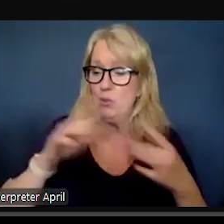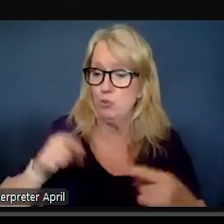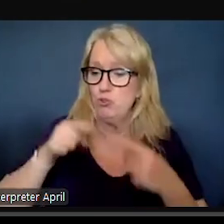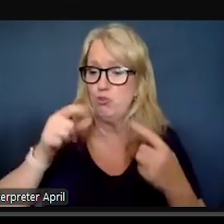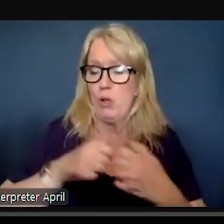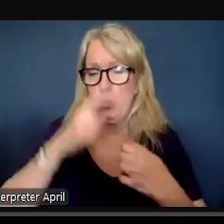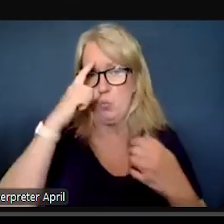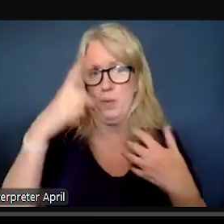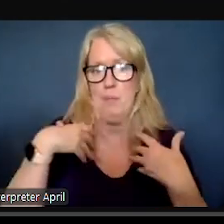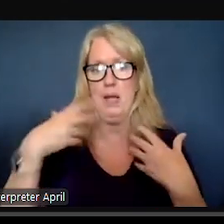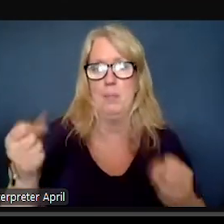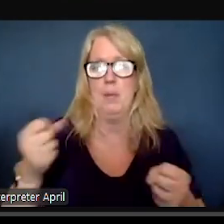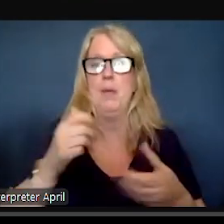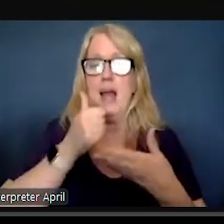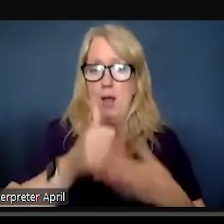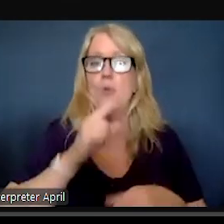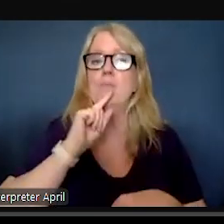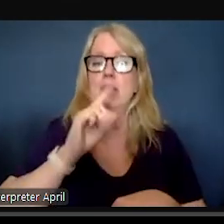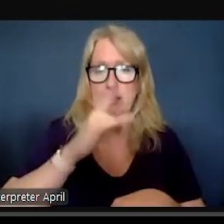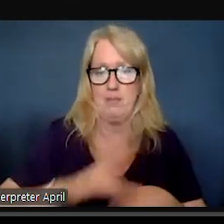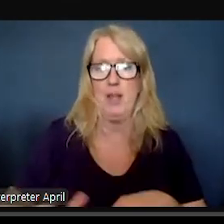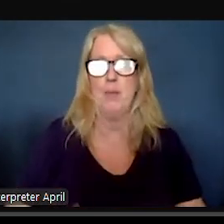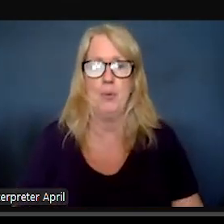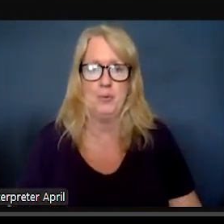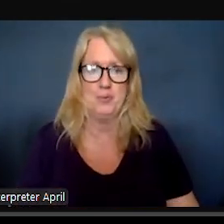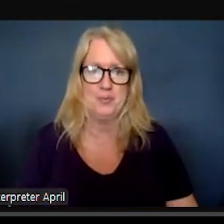with mental health, help is available.